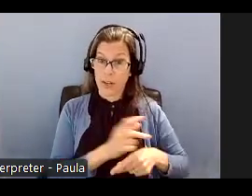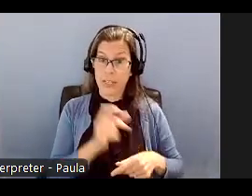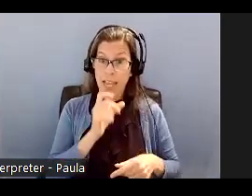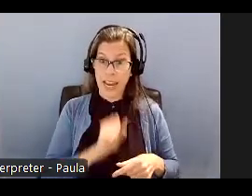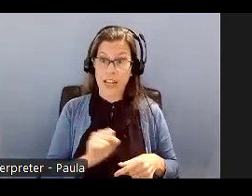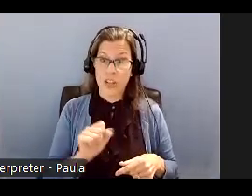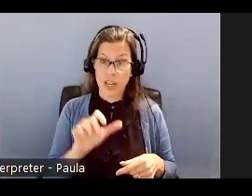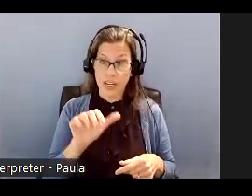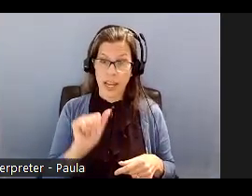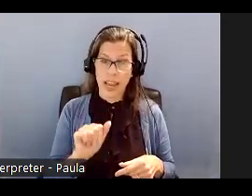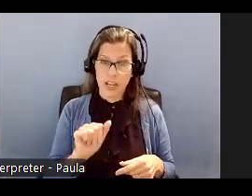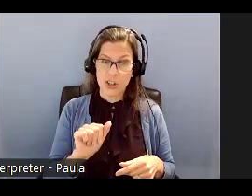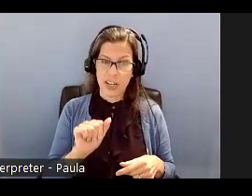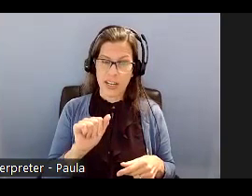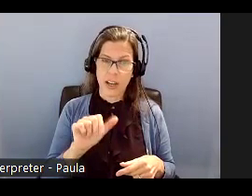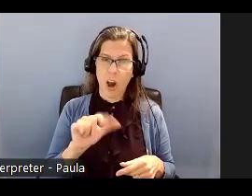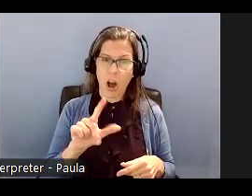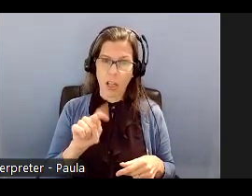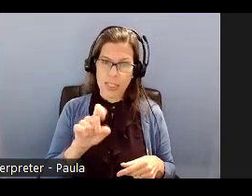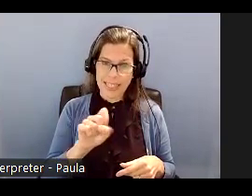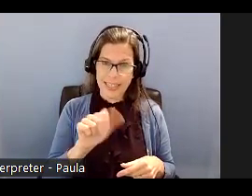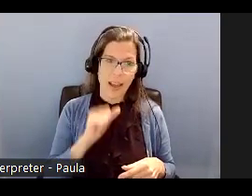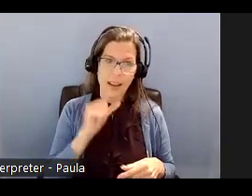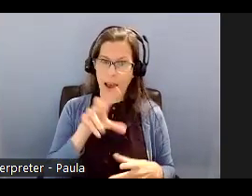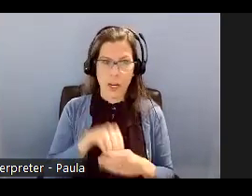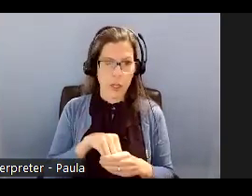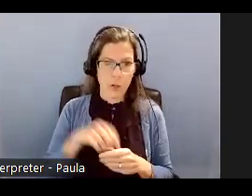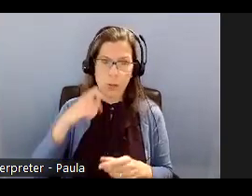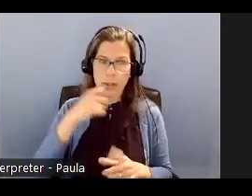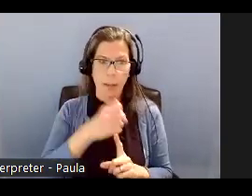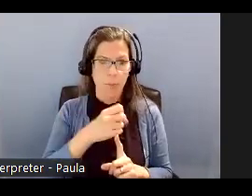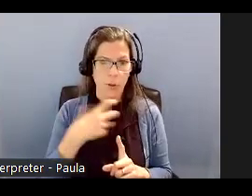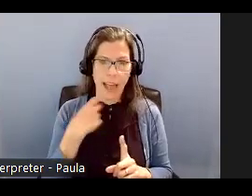Services Administration are not included in Apple Health expansion.